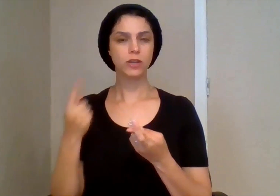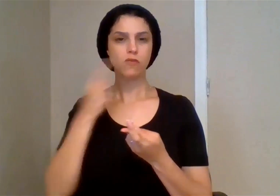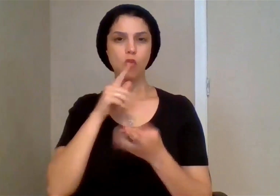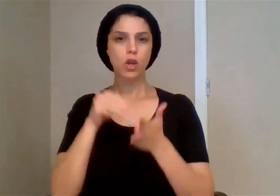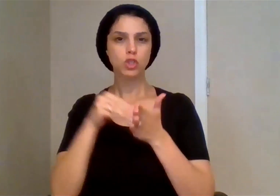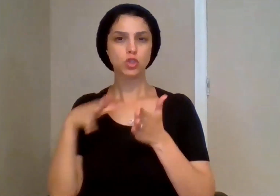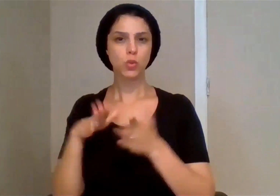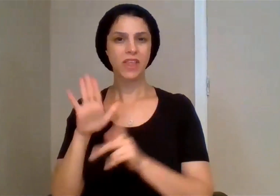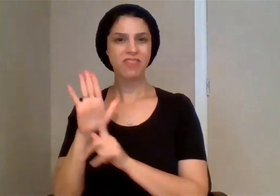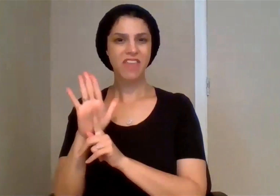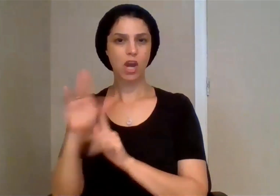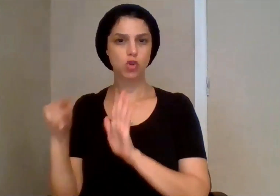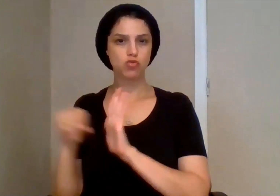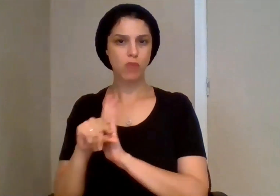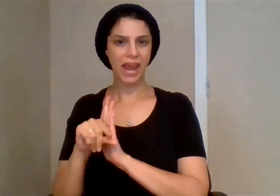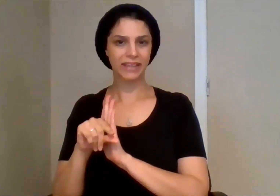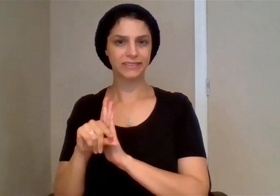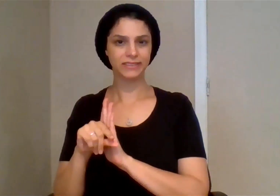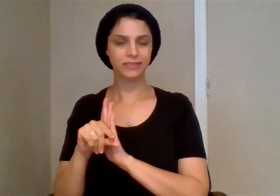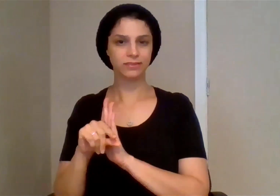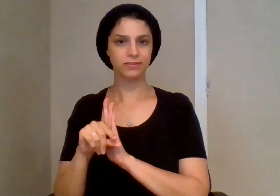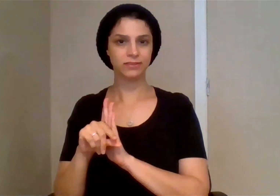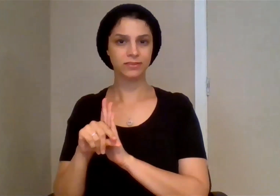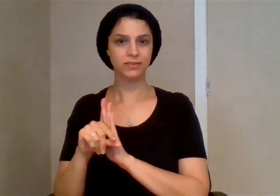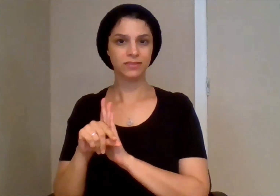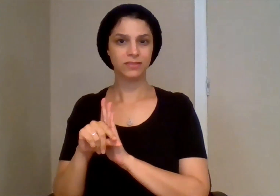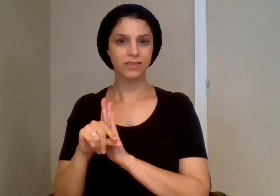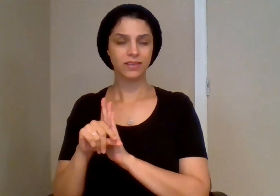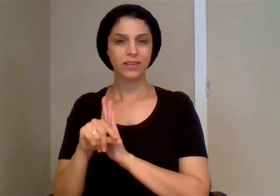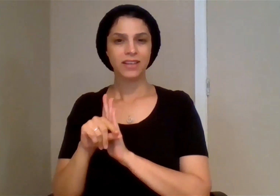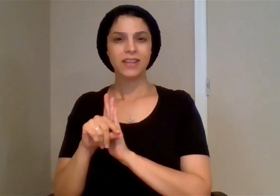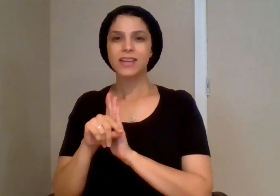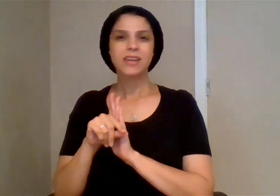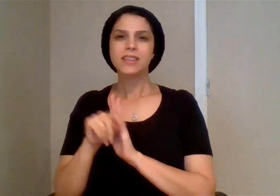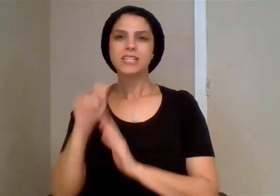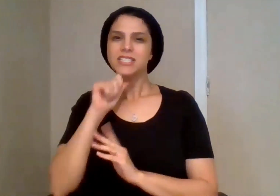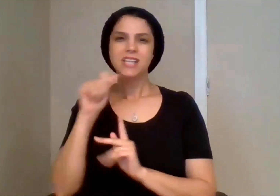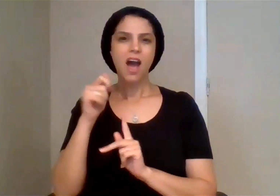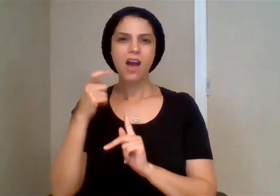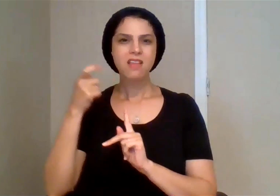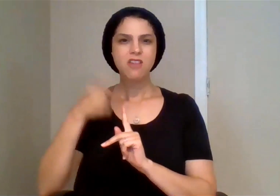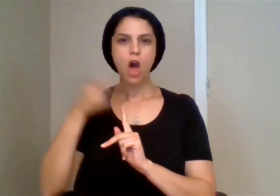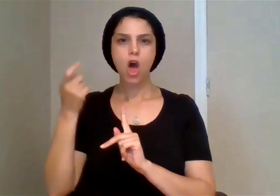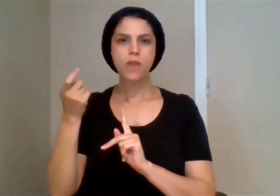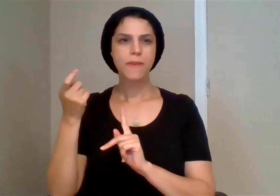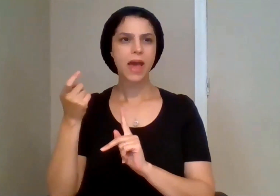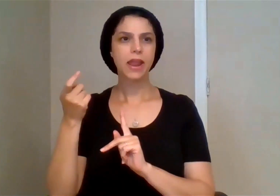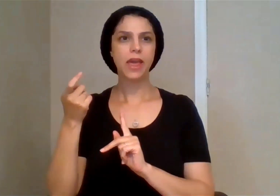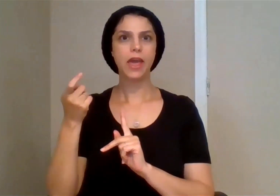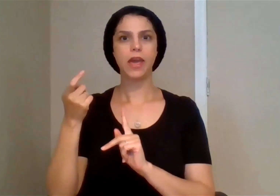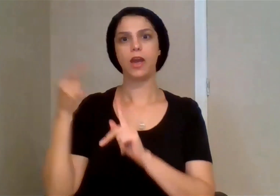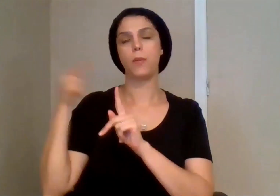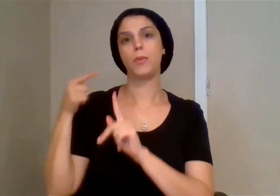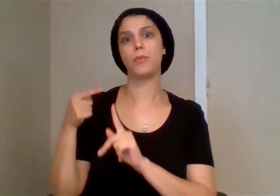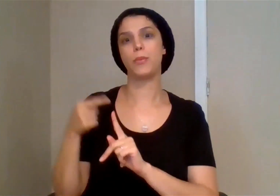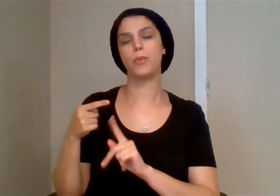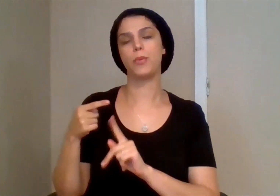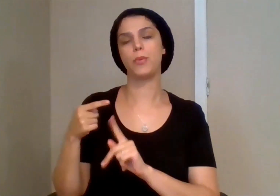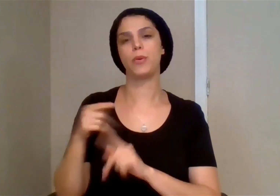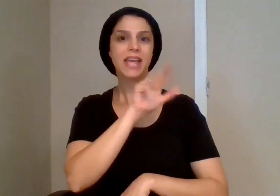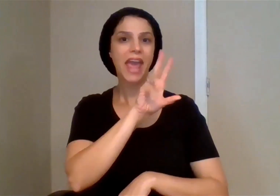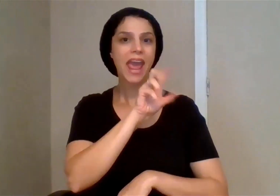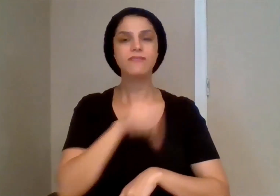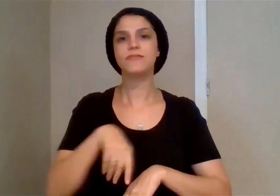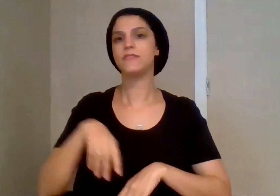students' grades. And, you know, there is not an automatic push of scores from Canvas into parent